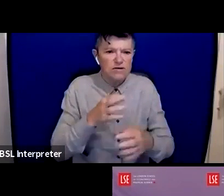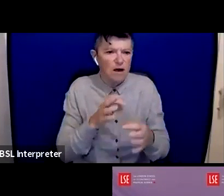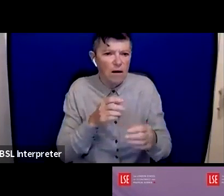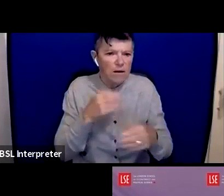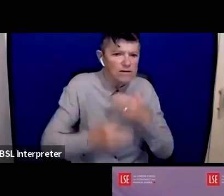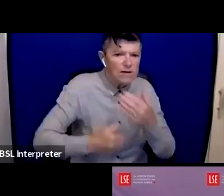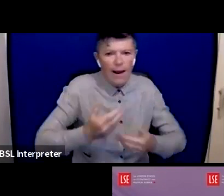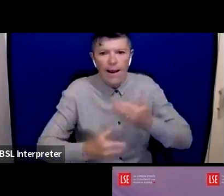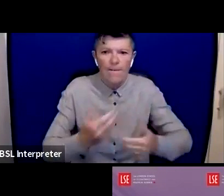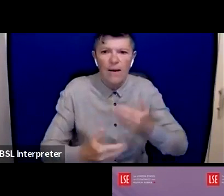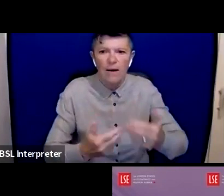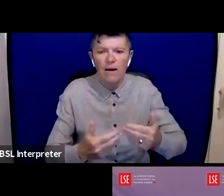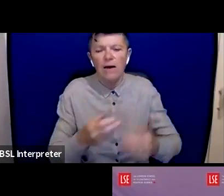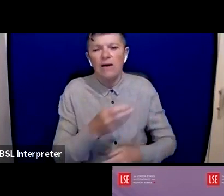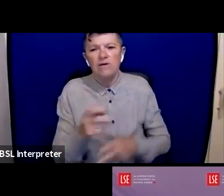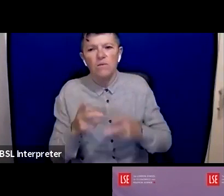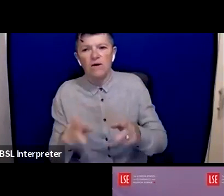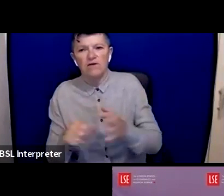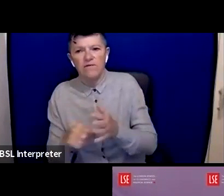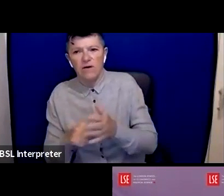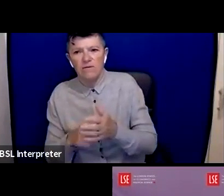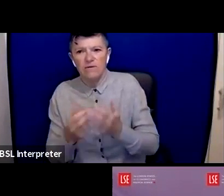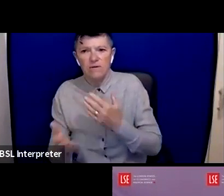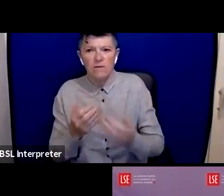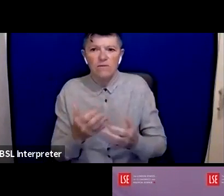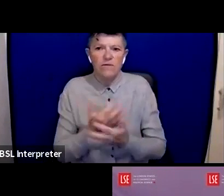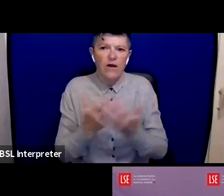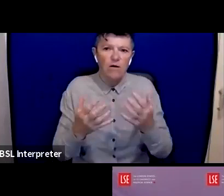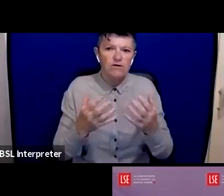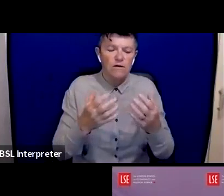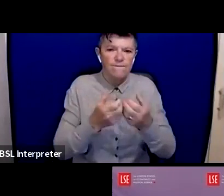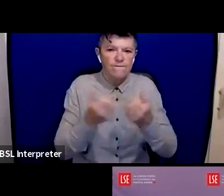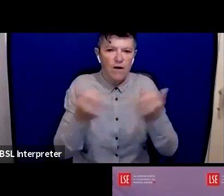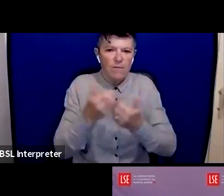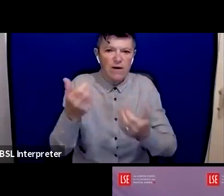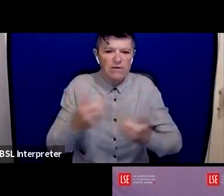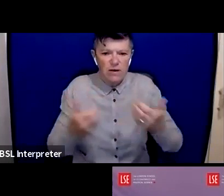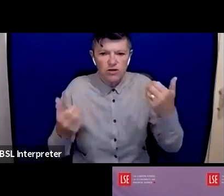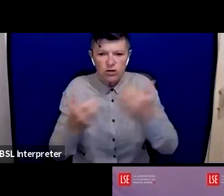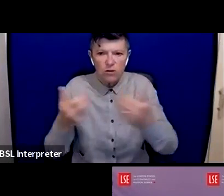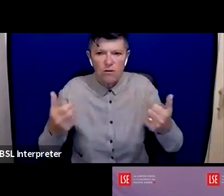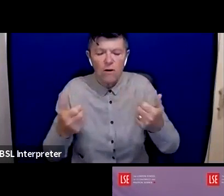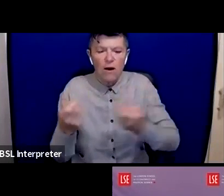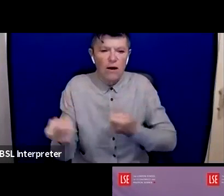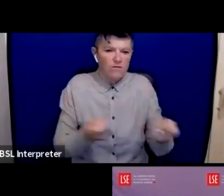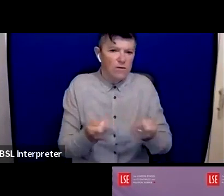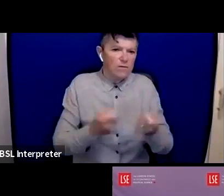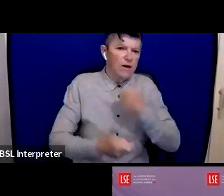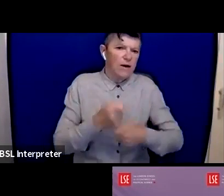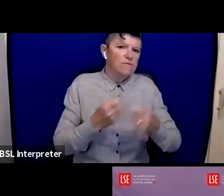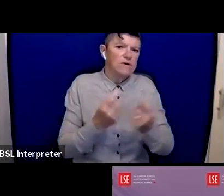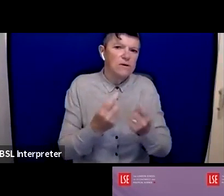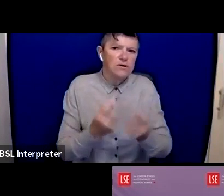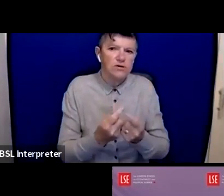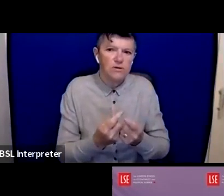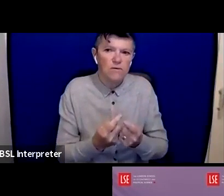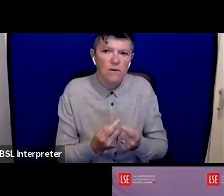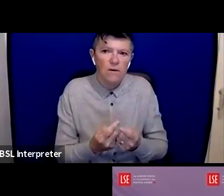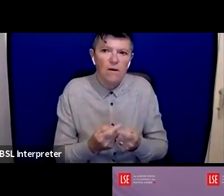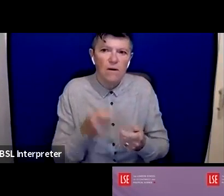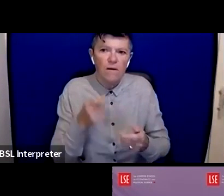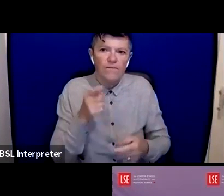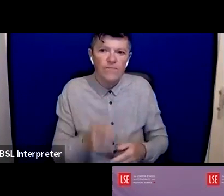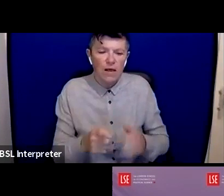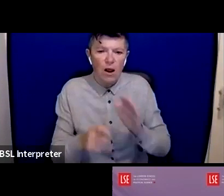of it is tricky to handle, of course, because when you have a lot of fragmentation, governance becomes an issue, getting laws passed becomes an issue,